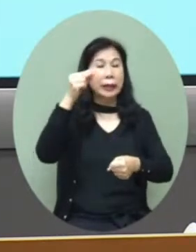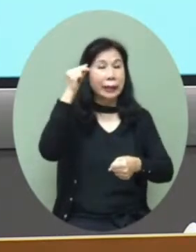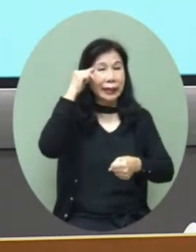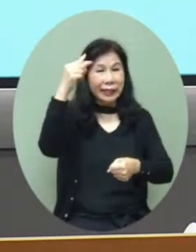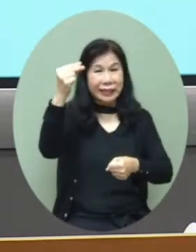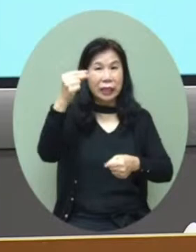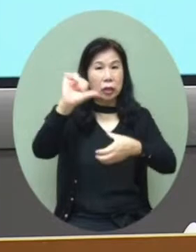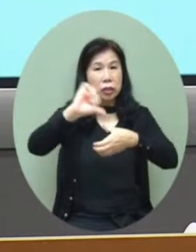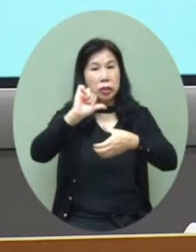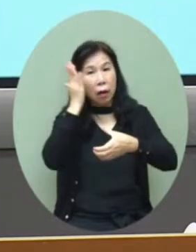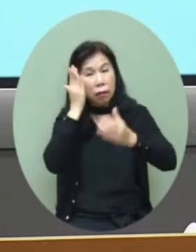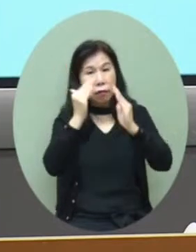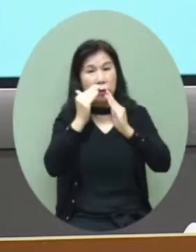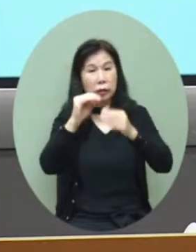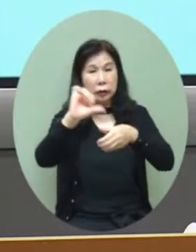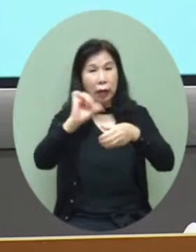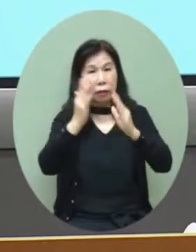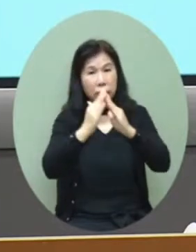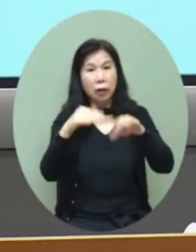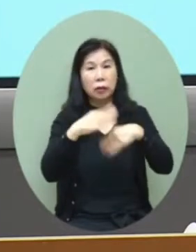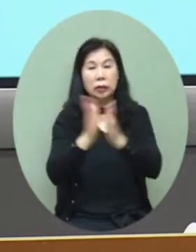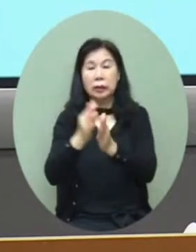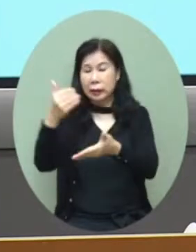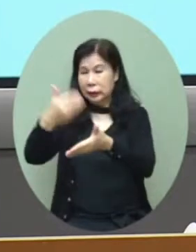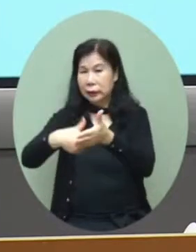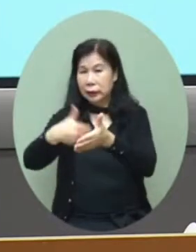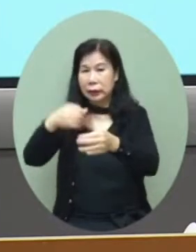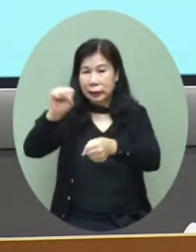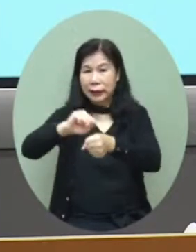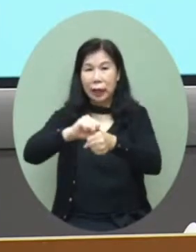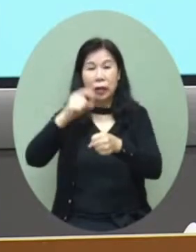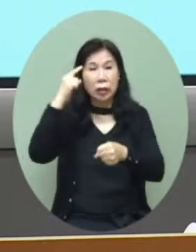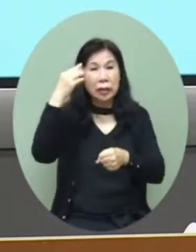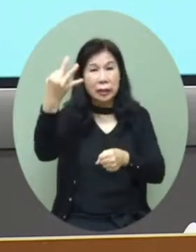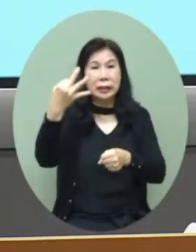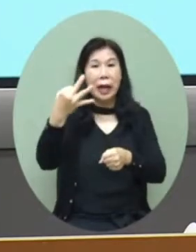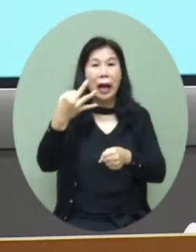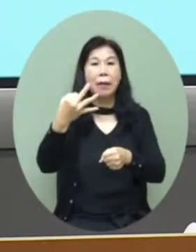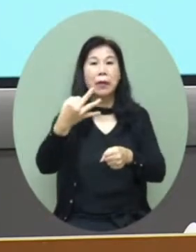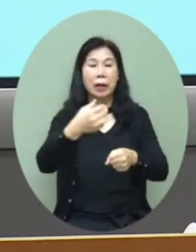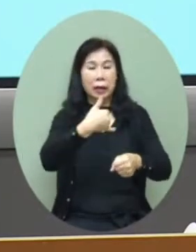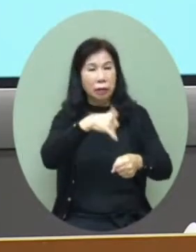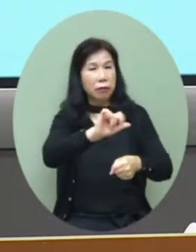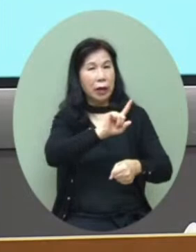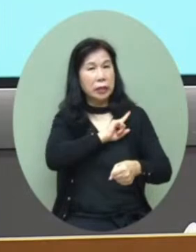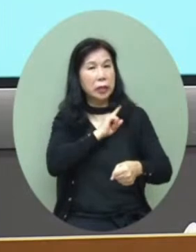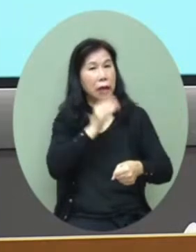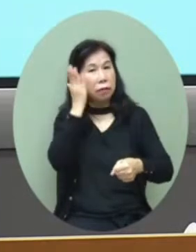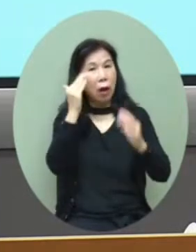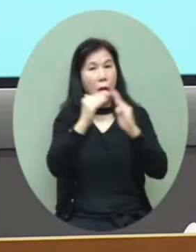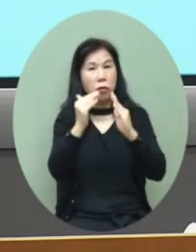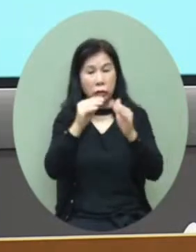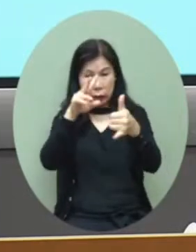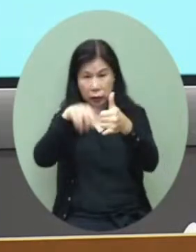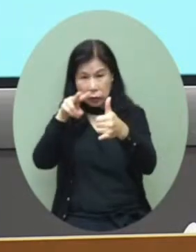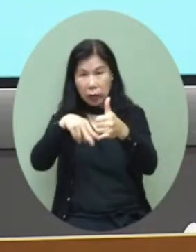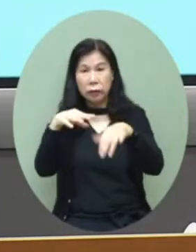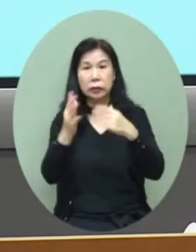that. In our discussion with our counterparts in the mainland,